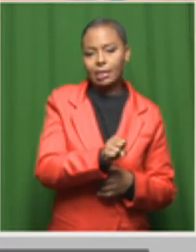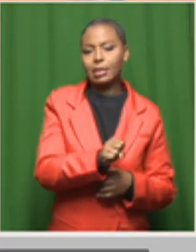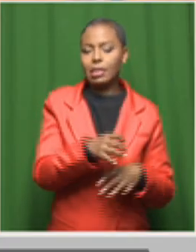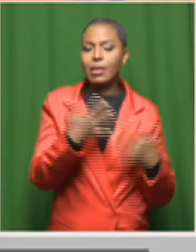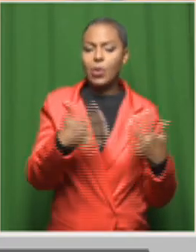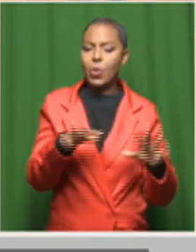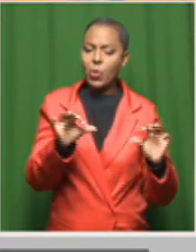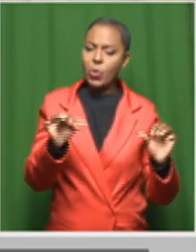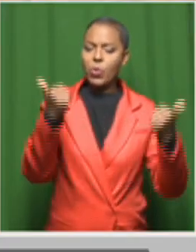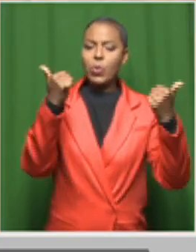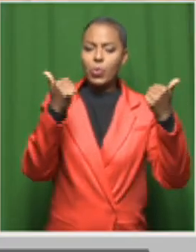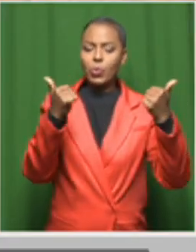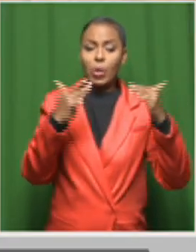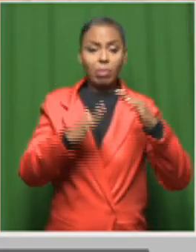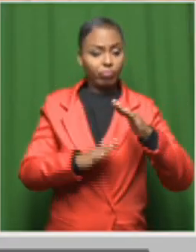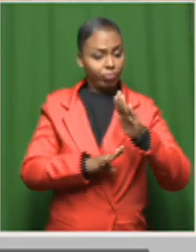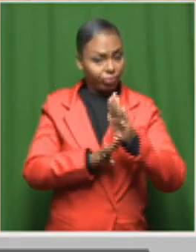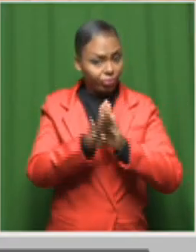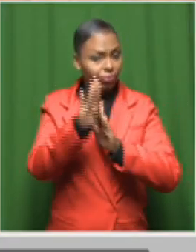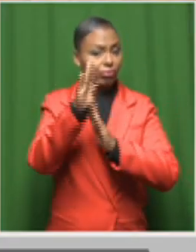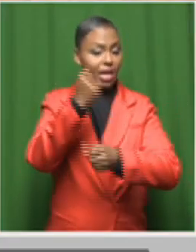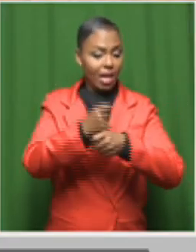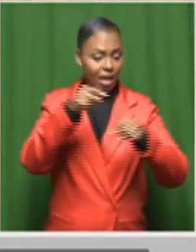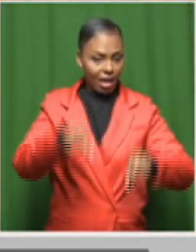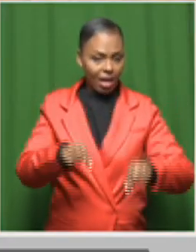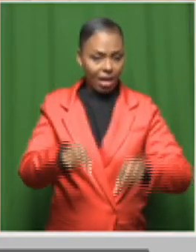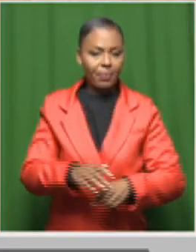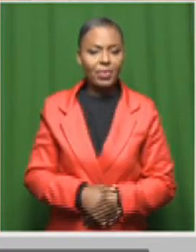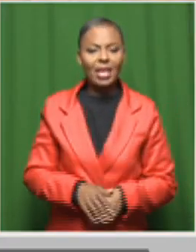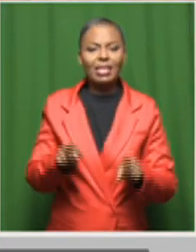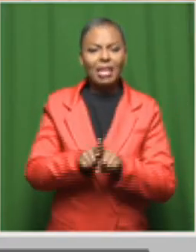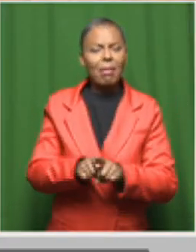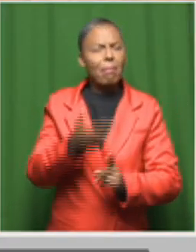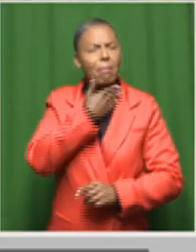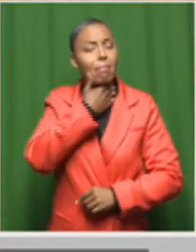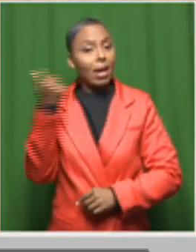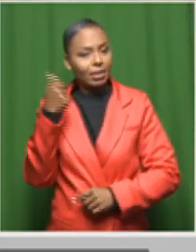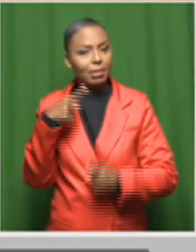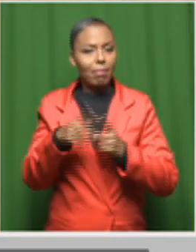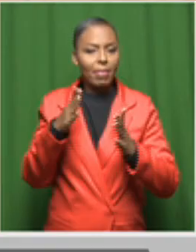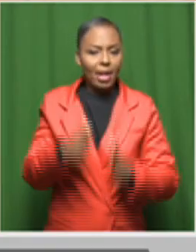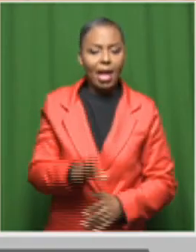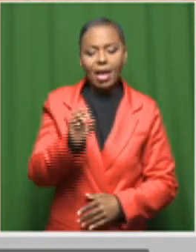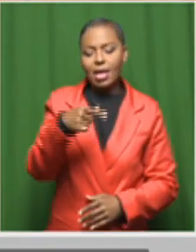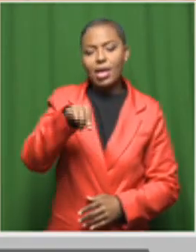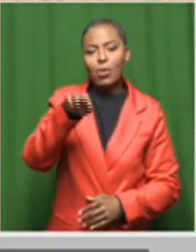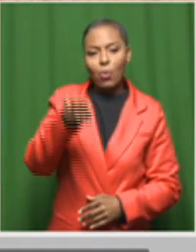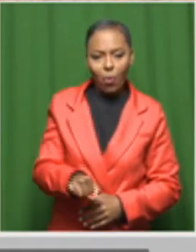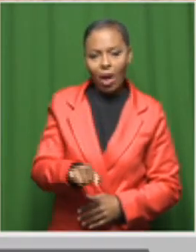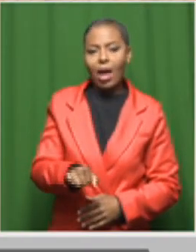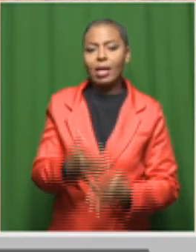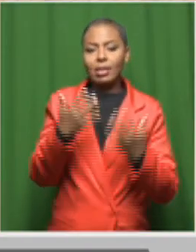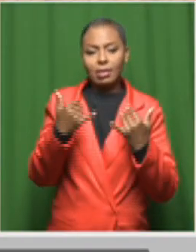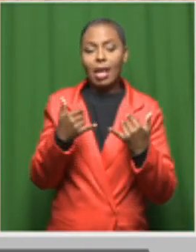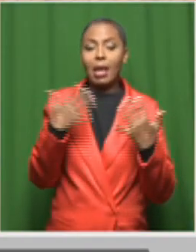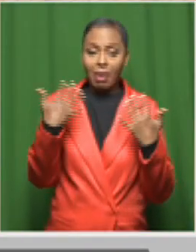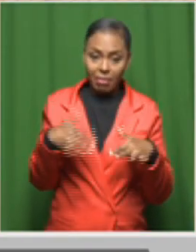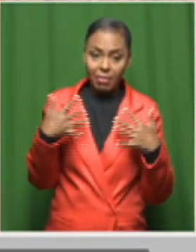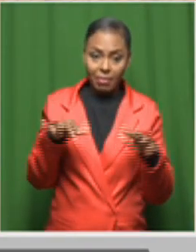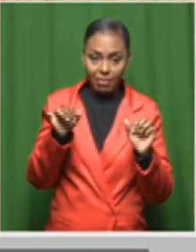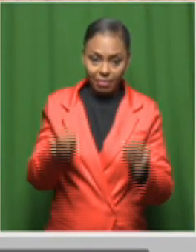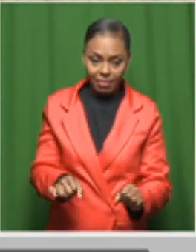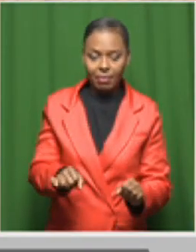want to do that. And then, of course, the queen of clay, Iga Swiatek, also comes out of a doping ban, but going for a record